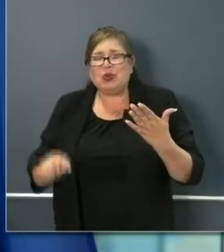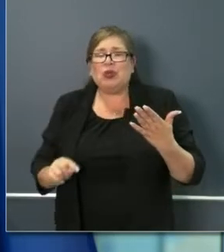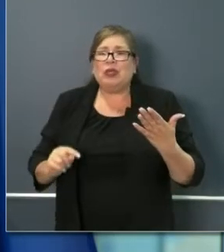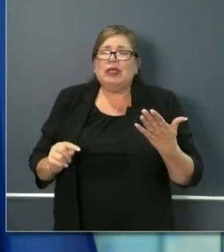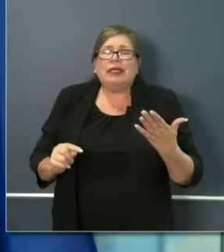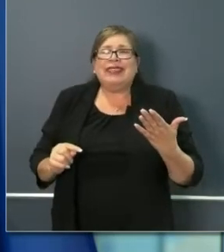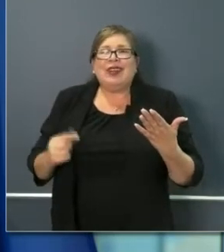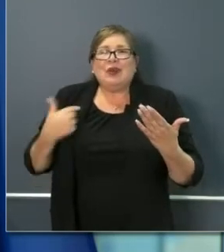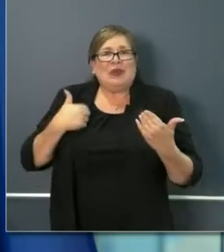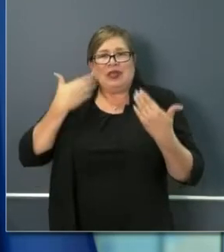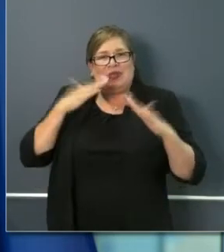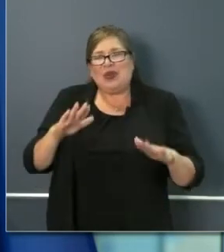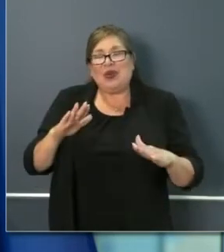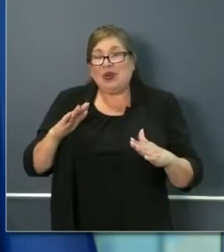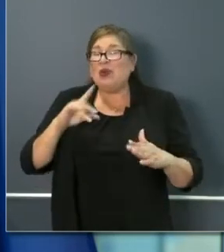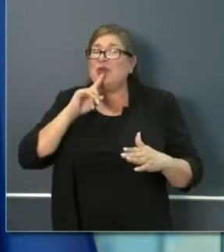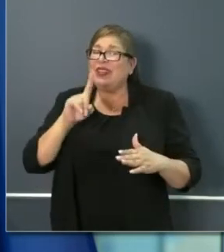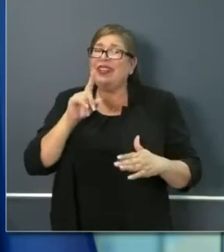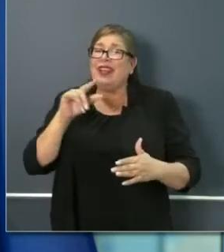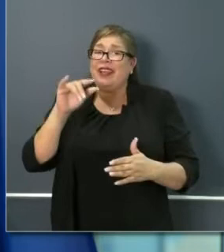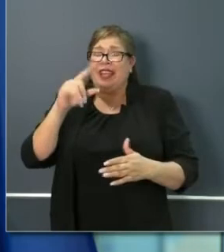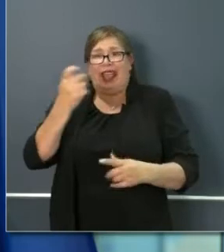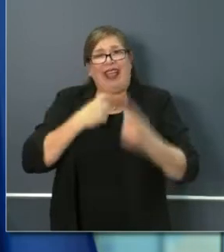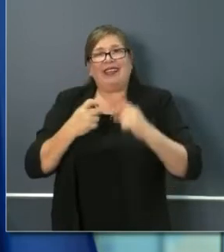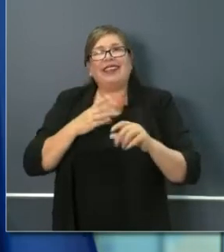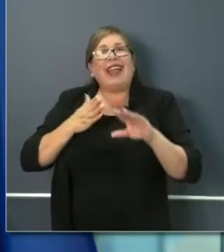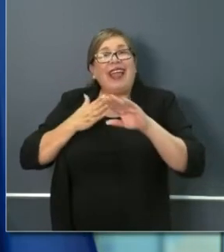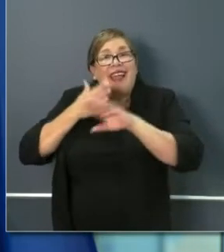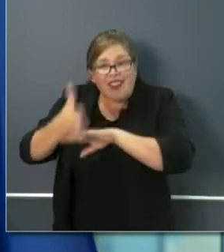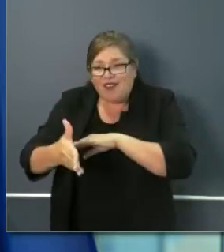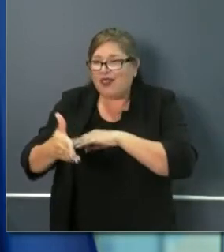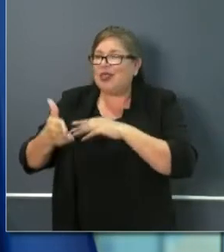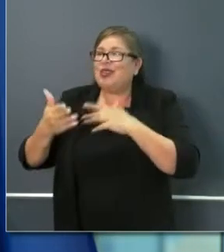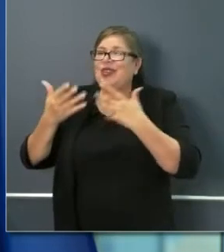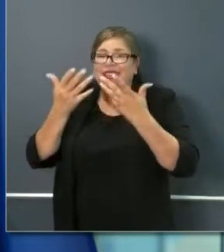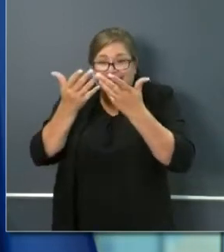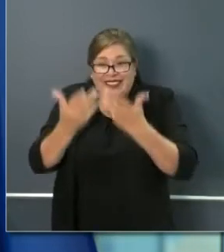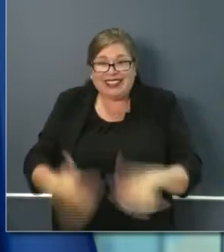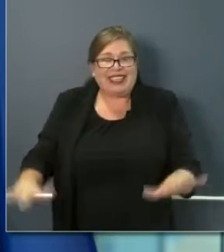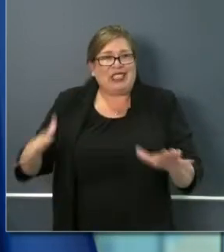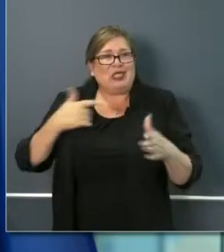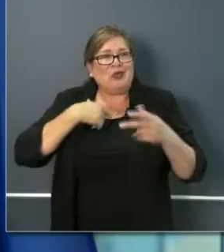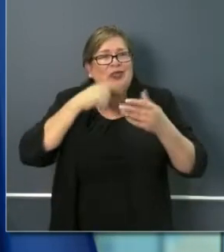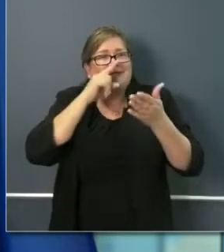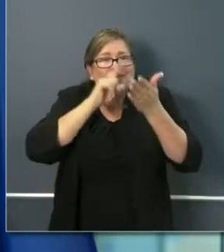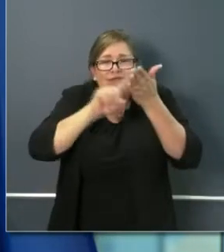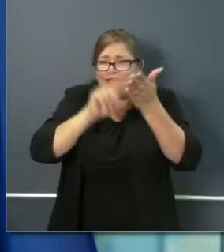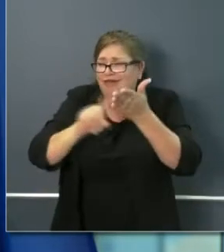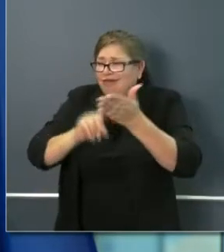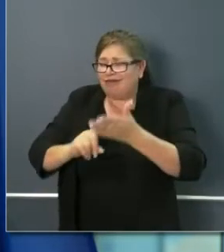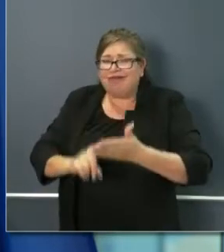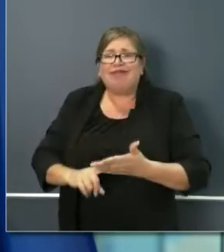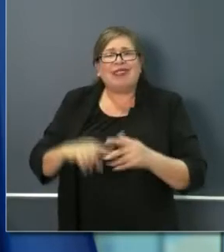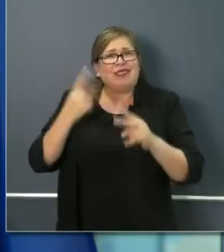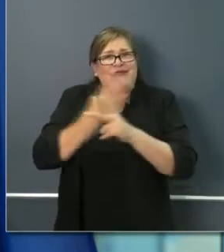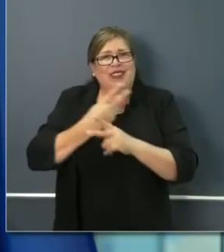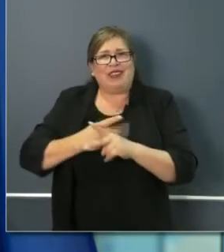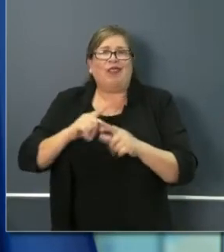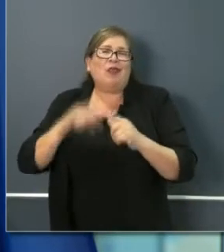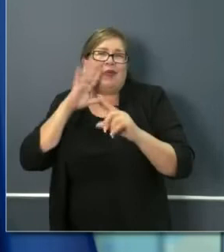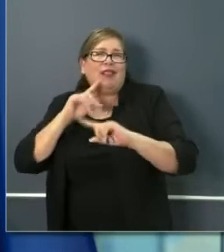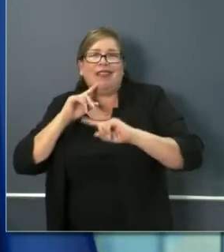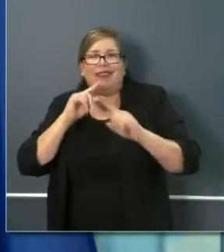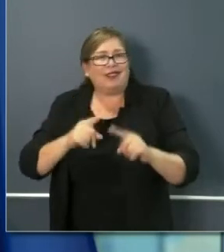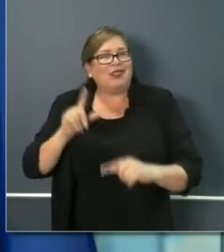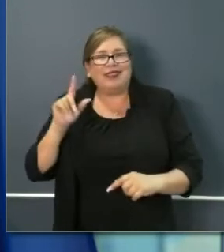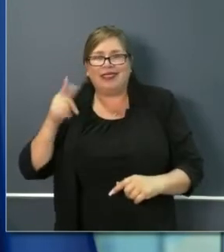doing our post-analysis, our post-action reporting. We are taking nothing for granted in this state, and we are doing everything